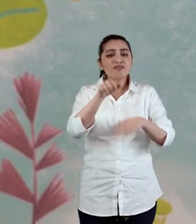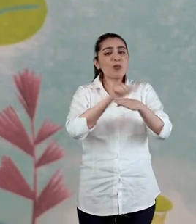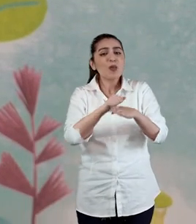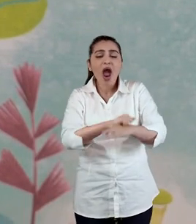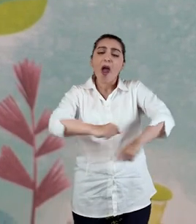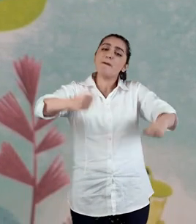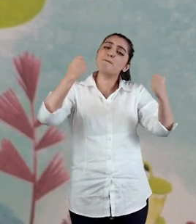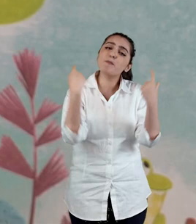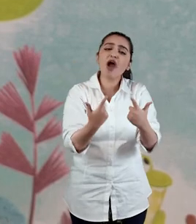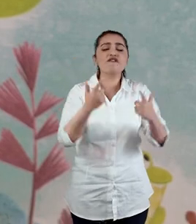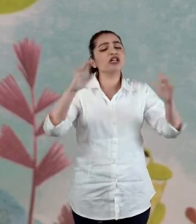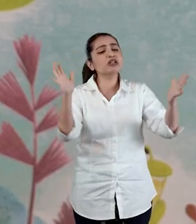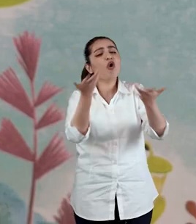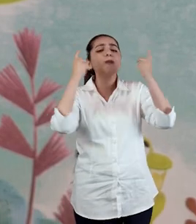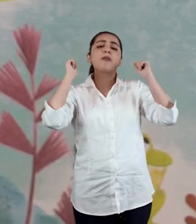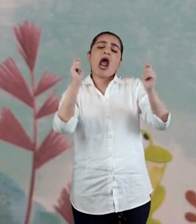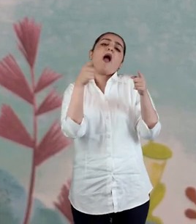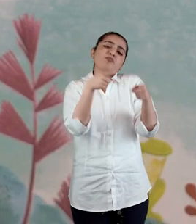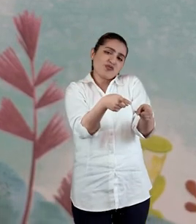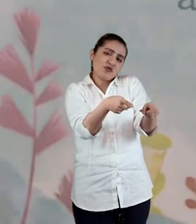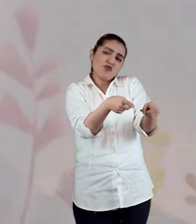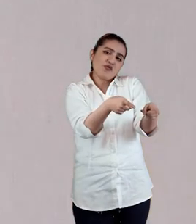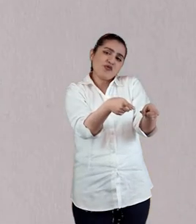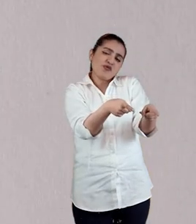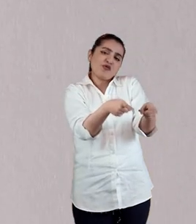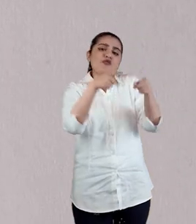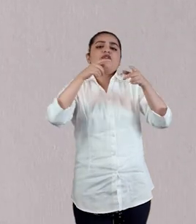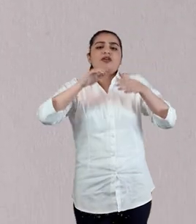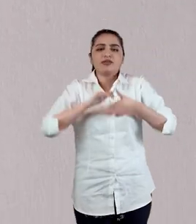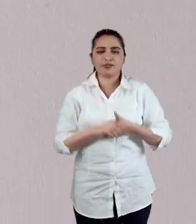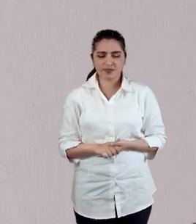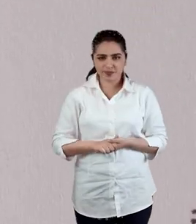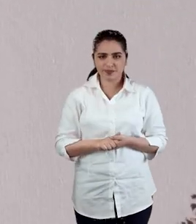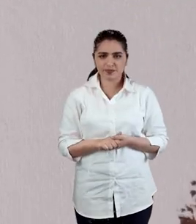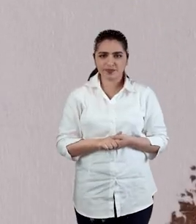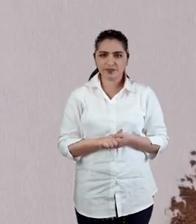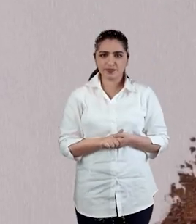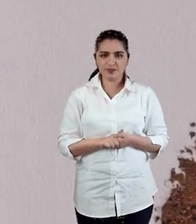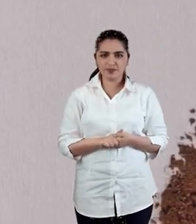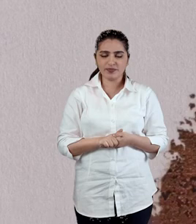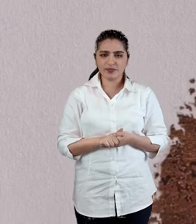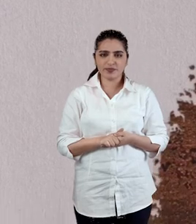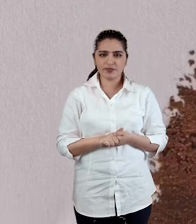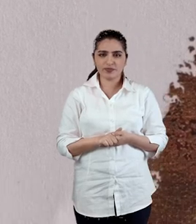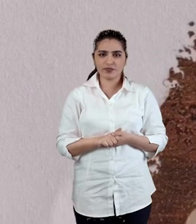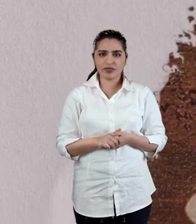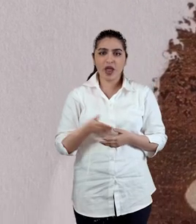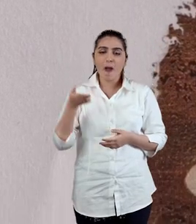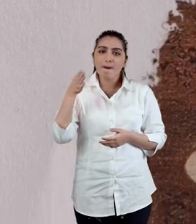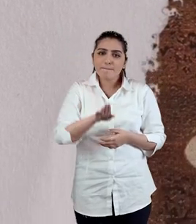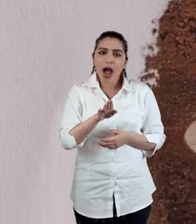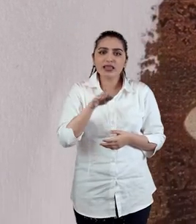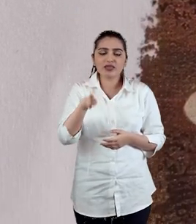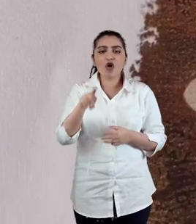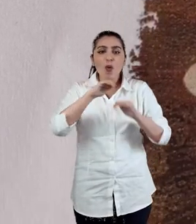So Mole dug back down till her paws felt all soggy, and